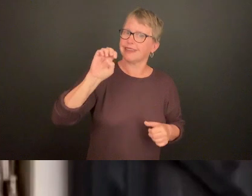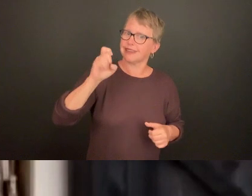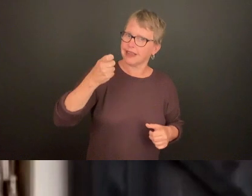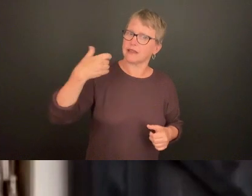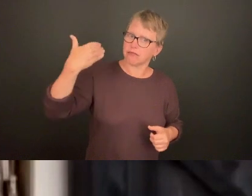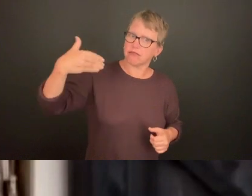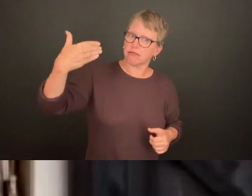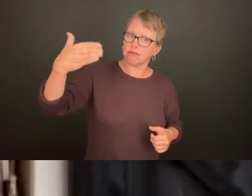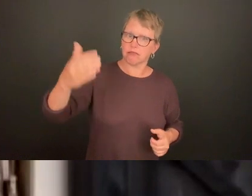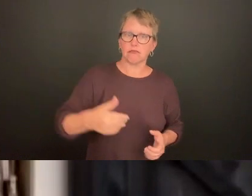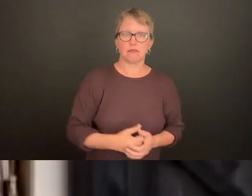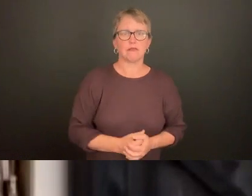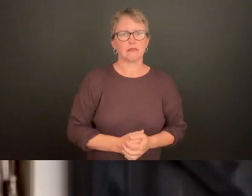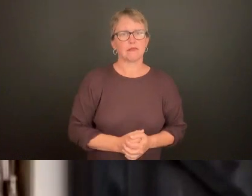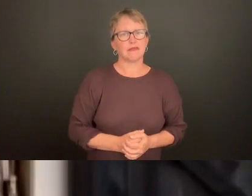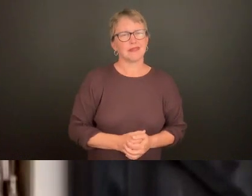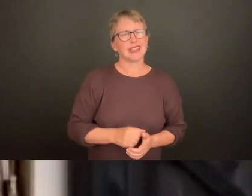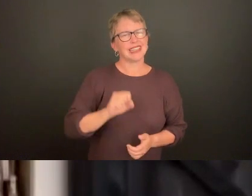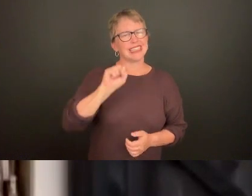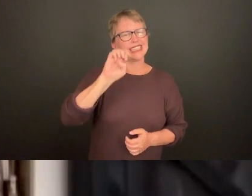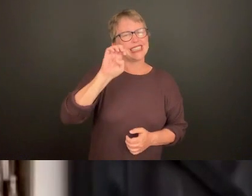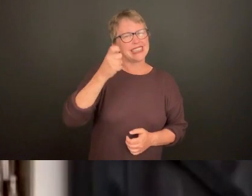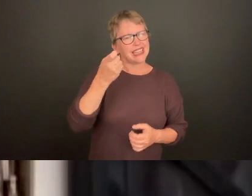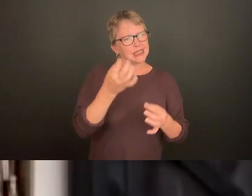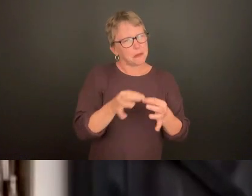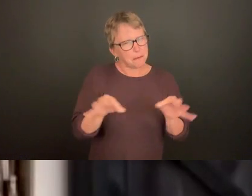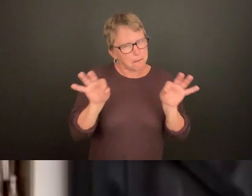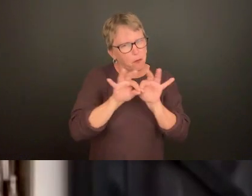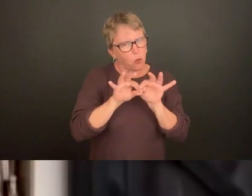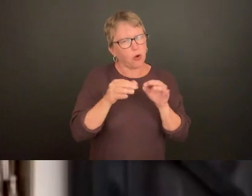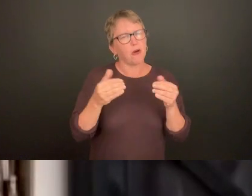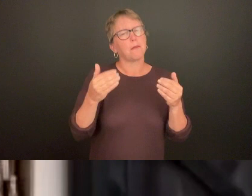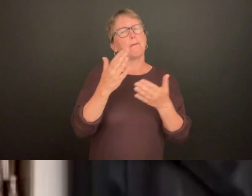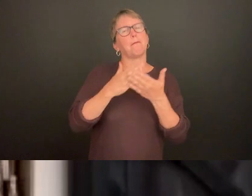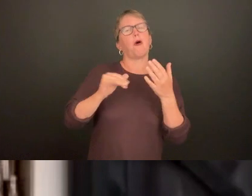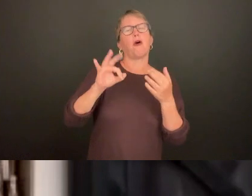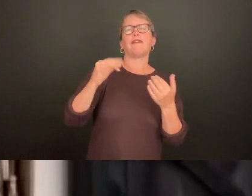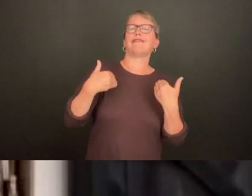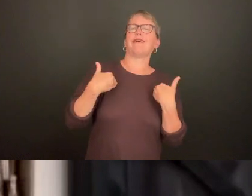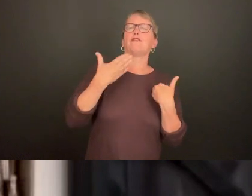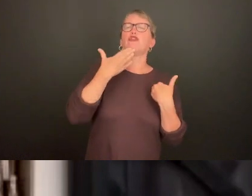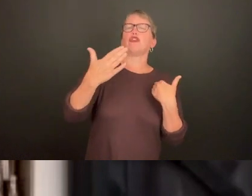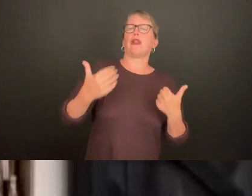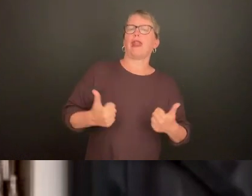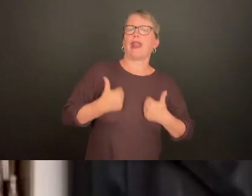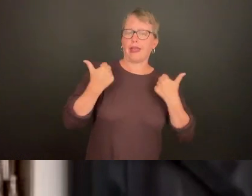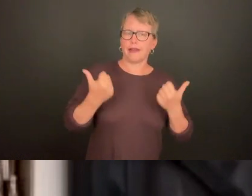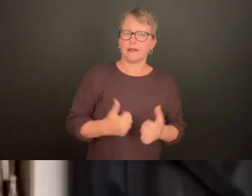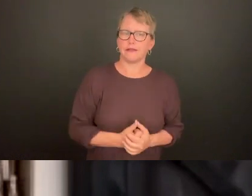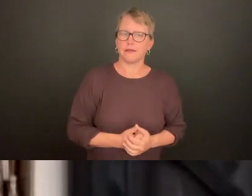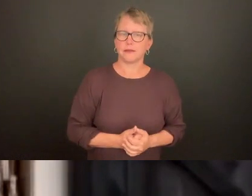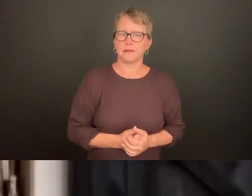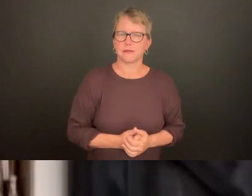24, approximately 90% of young adults are sexually active. So it's a very